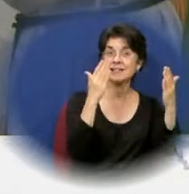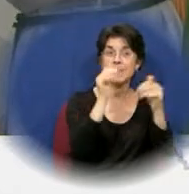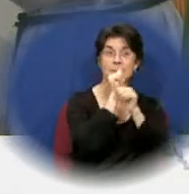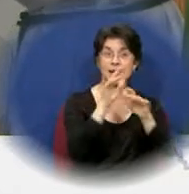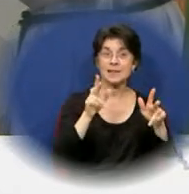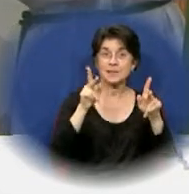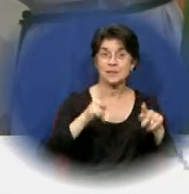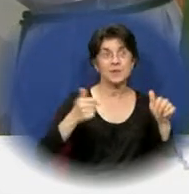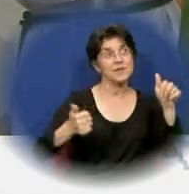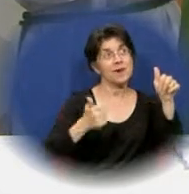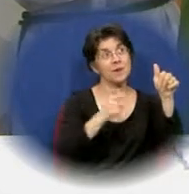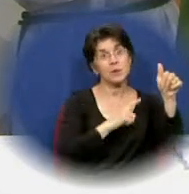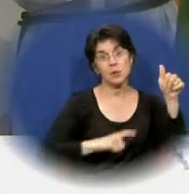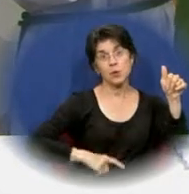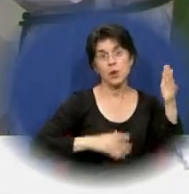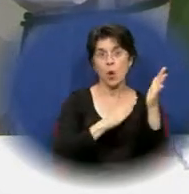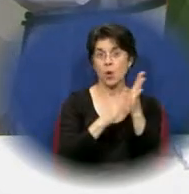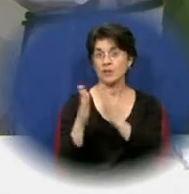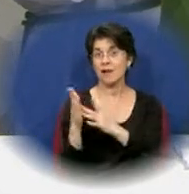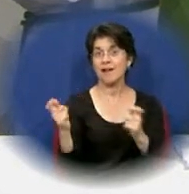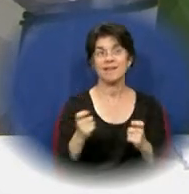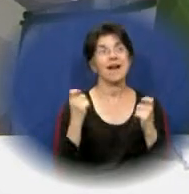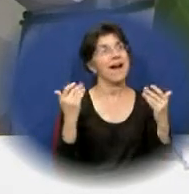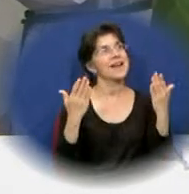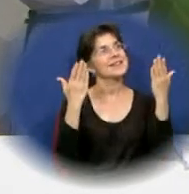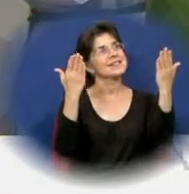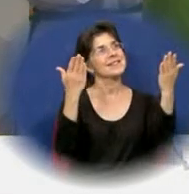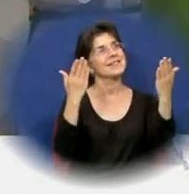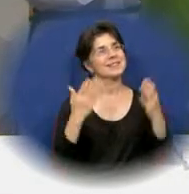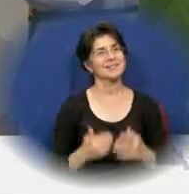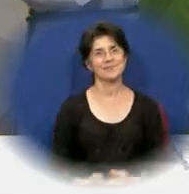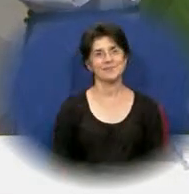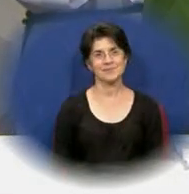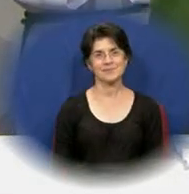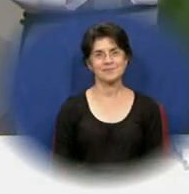in the name of the Lord. Hosanna in the highest.